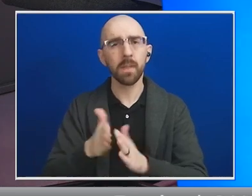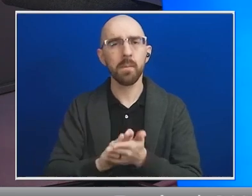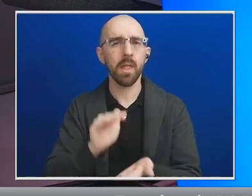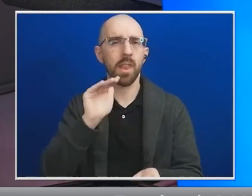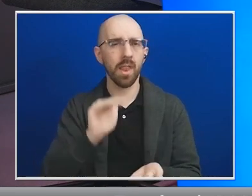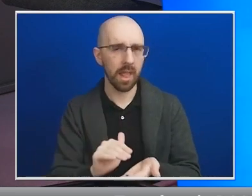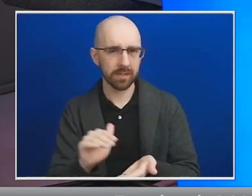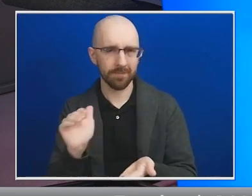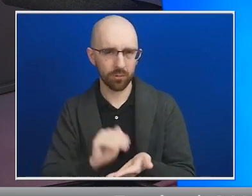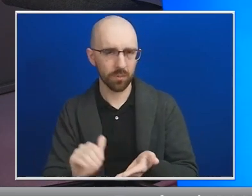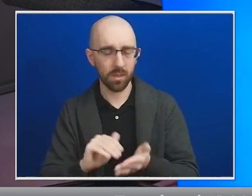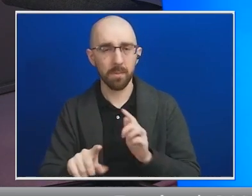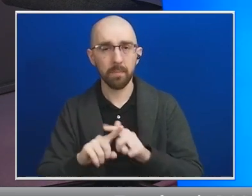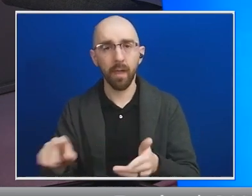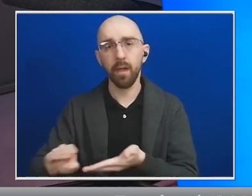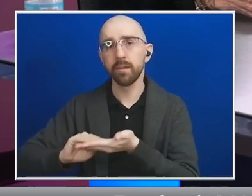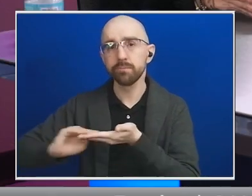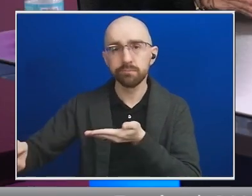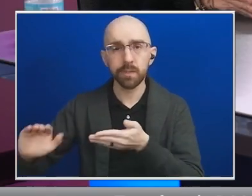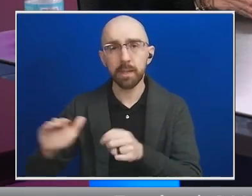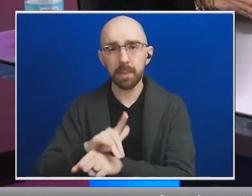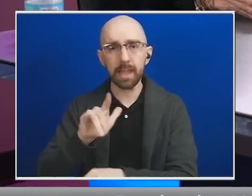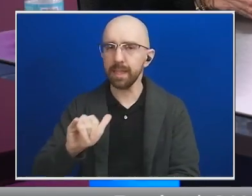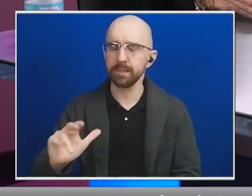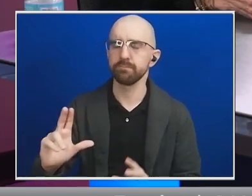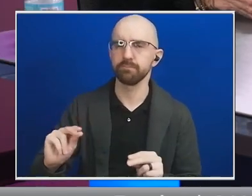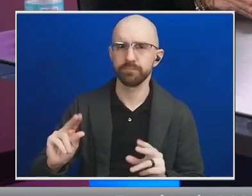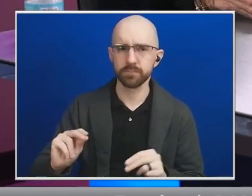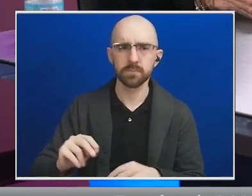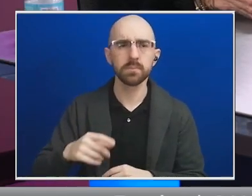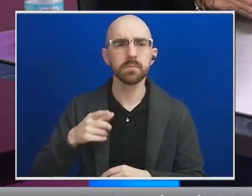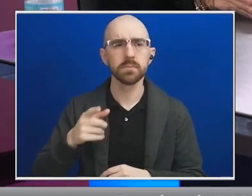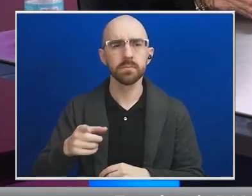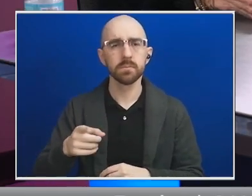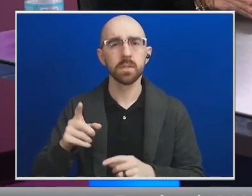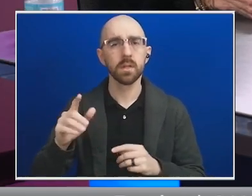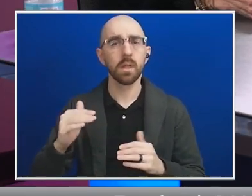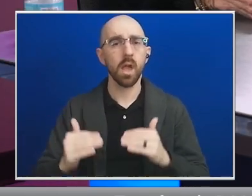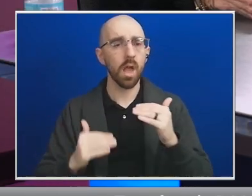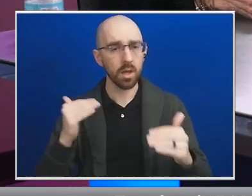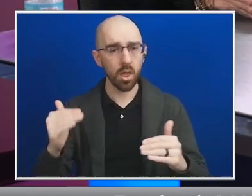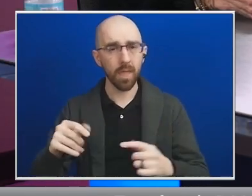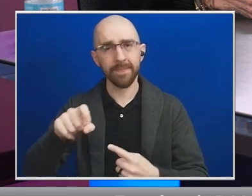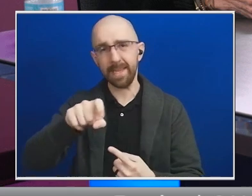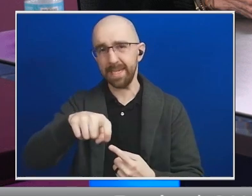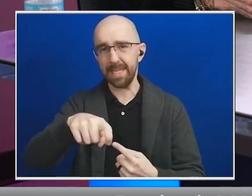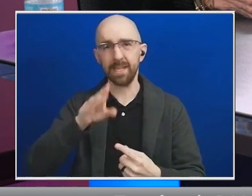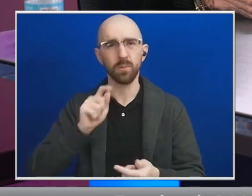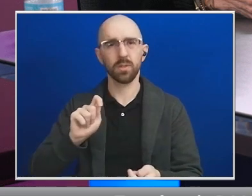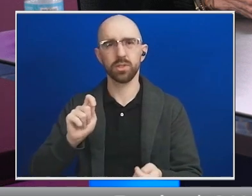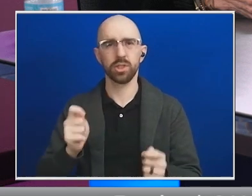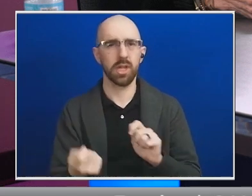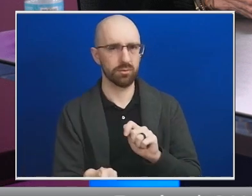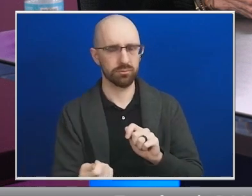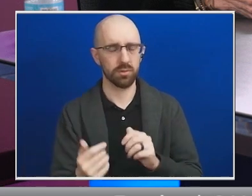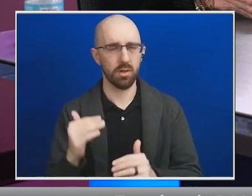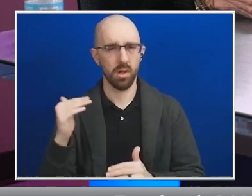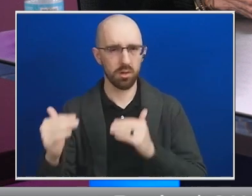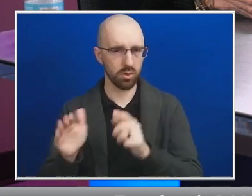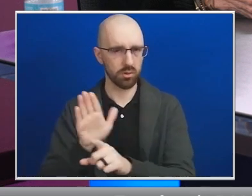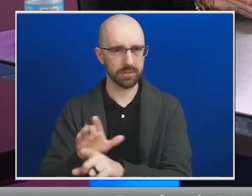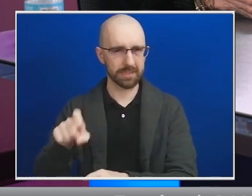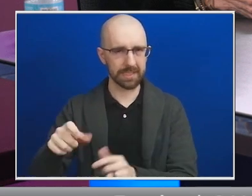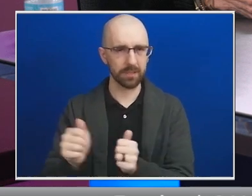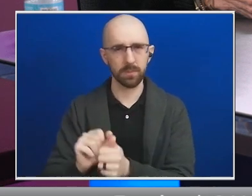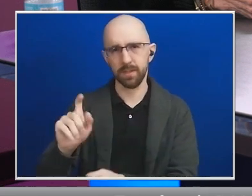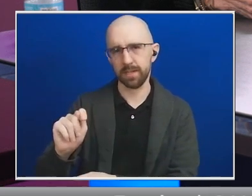Yeah. And as you become an adult, the needs start to shift, and the needs of an adult with tetralogy of Fallot is different than the